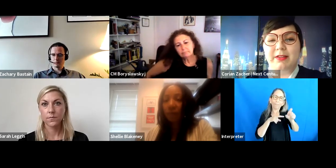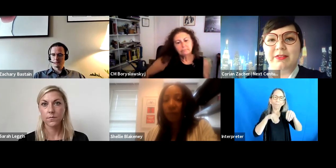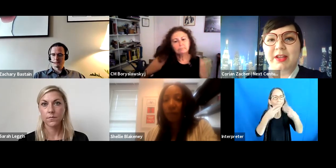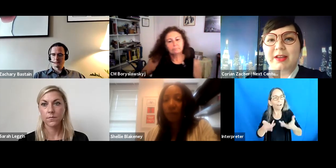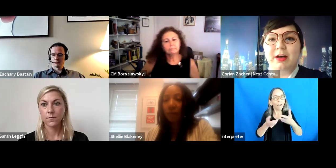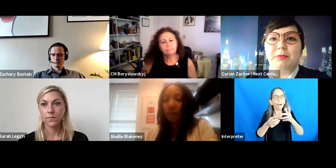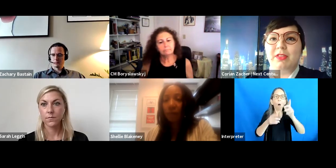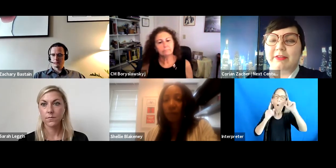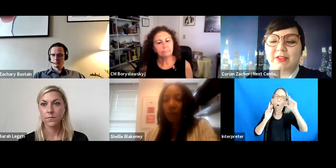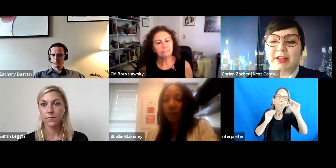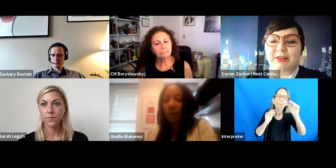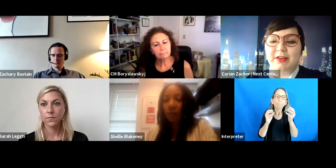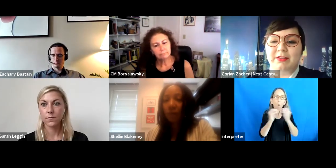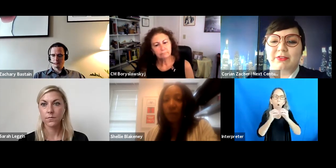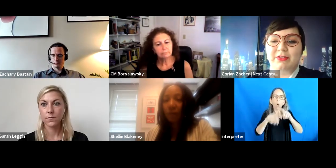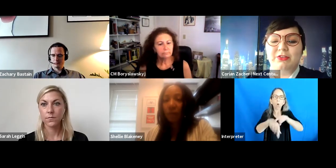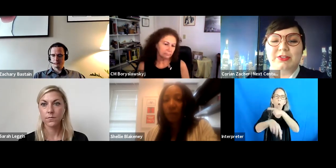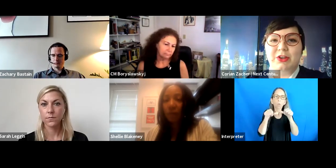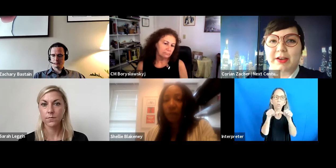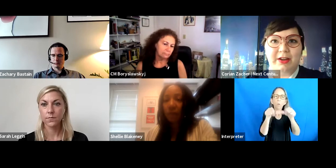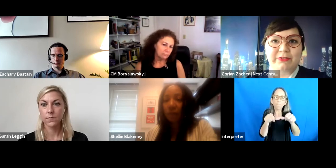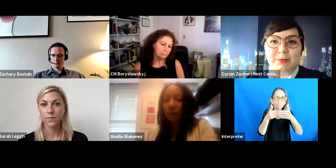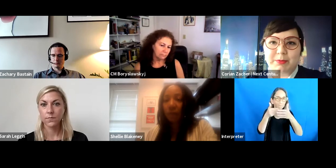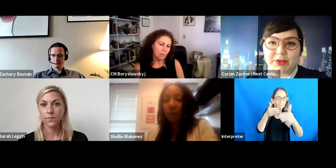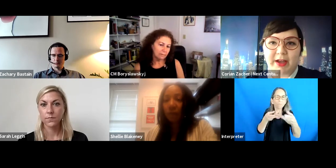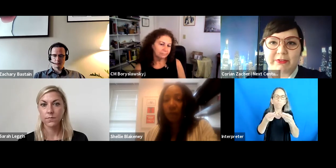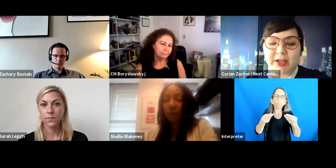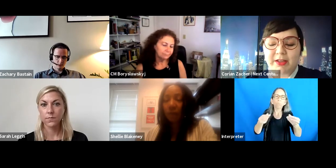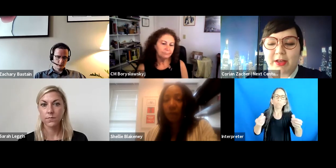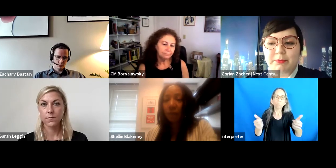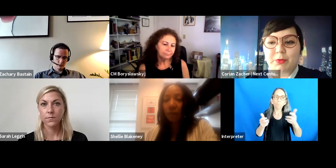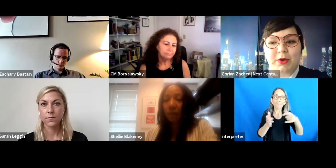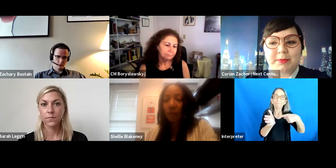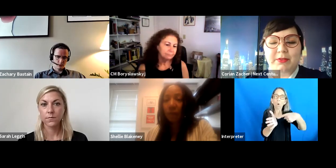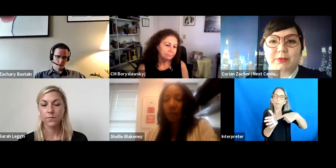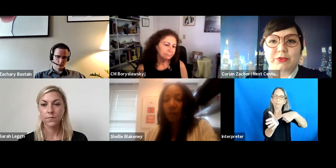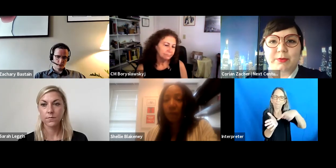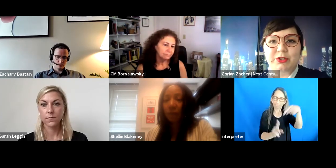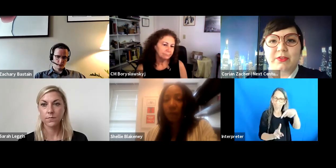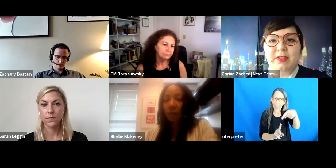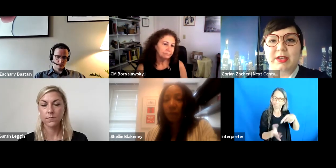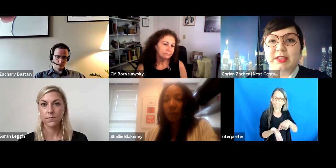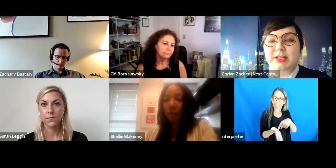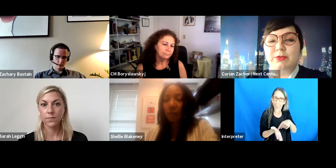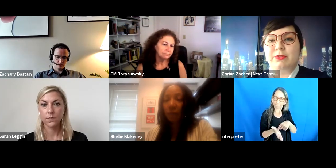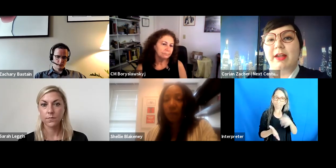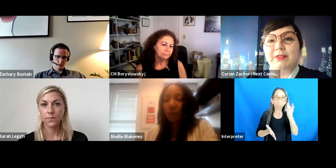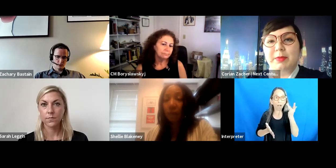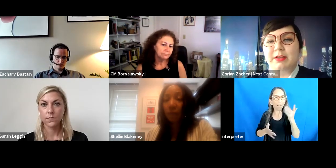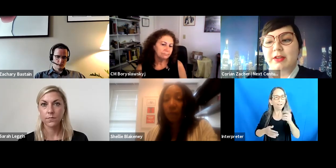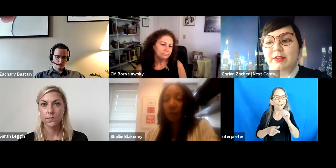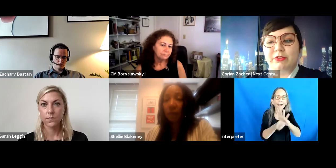affordability, because Lifeline is just not enough for people to have the broadband subscription that they need to